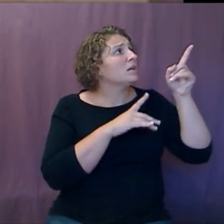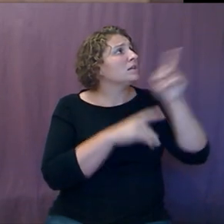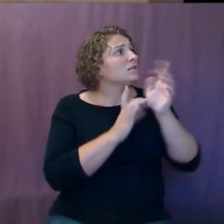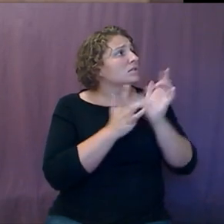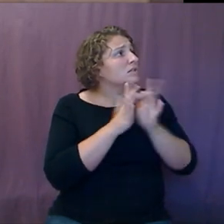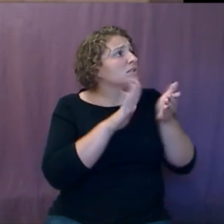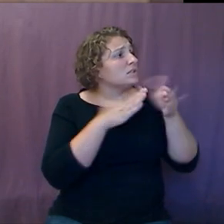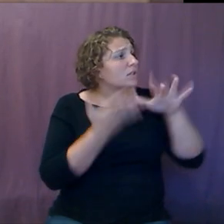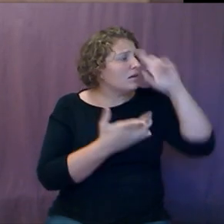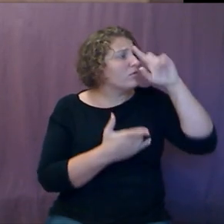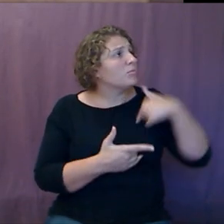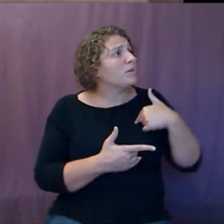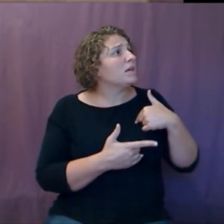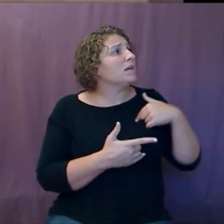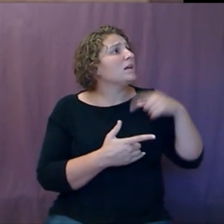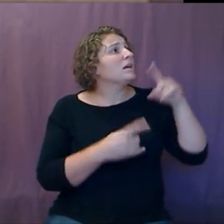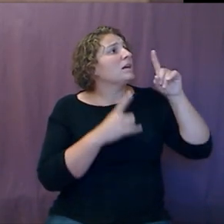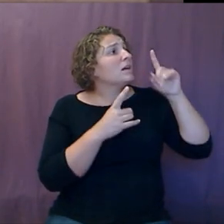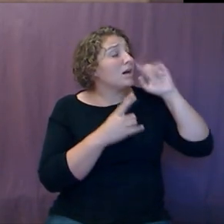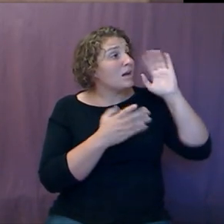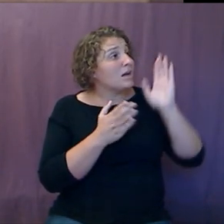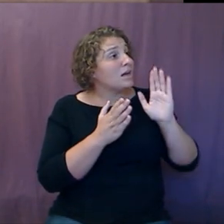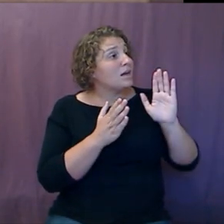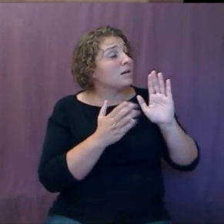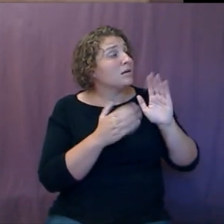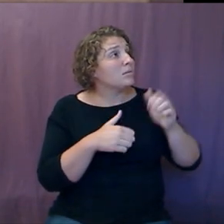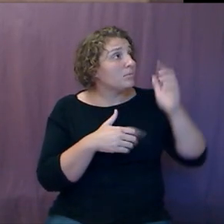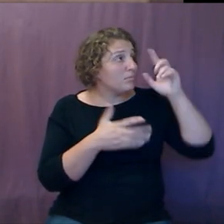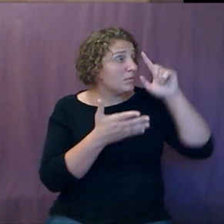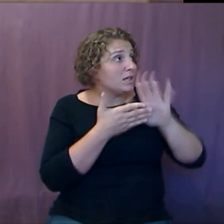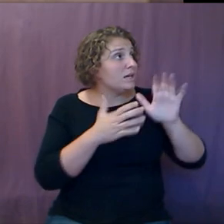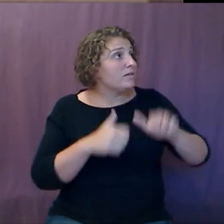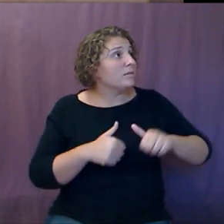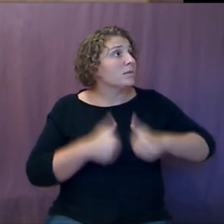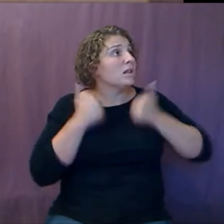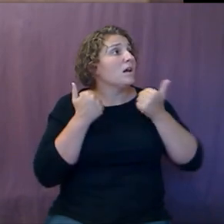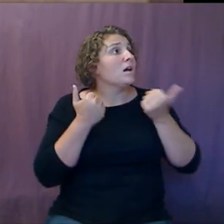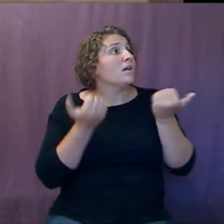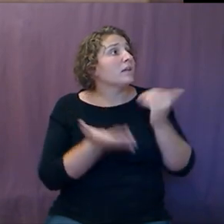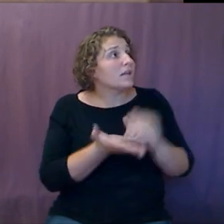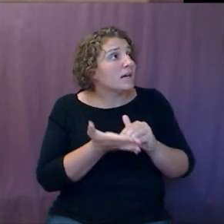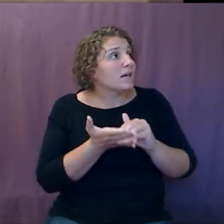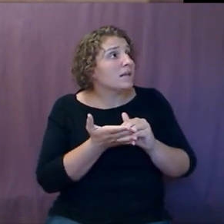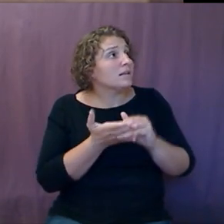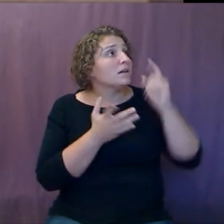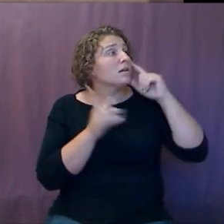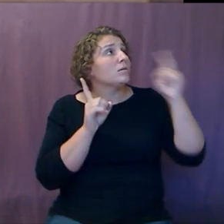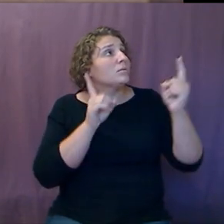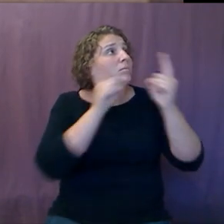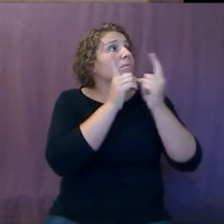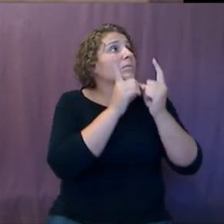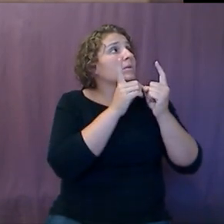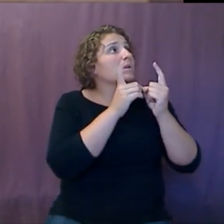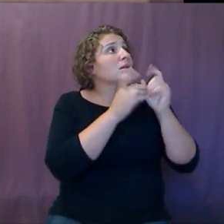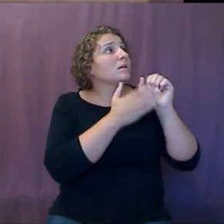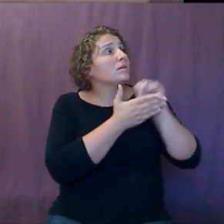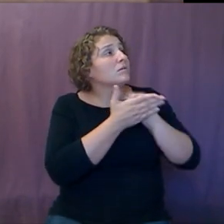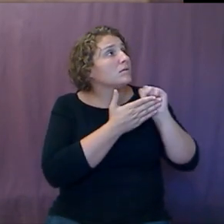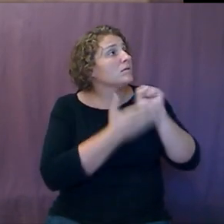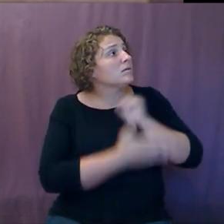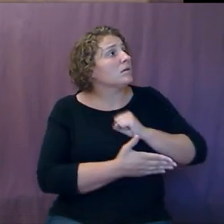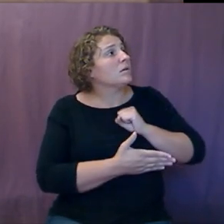my heart and forgive my sins and the holy spirit will go from being alongside of you to putting faith in christ now in you and he'll begin to change you